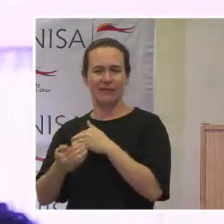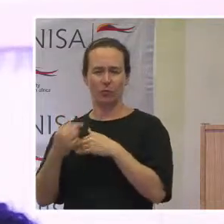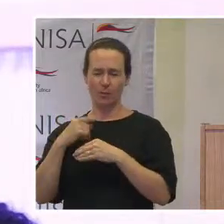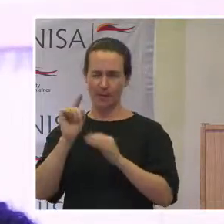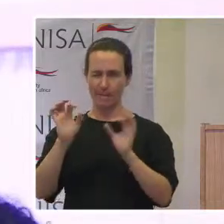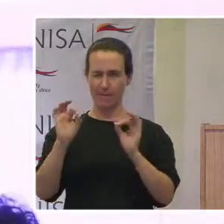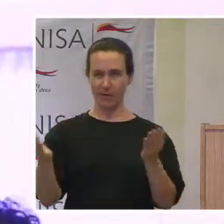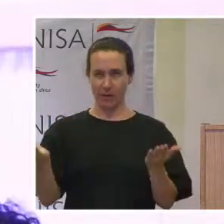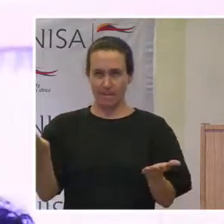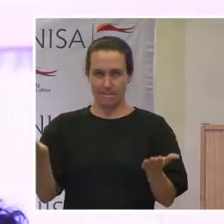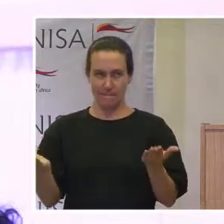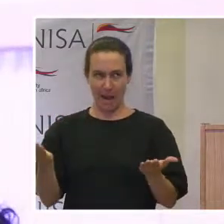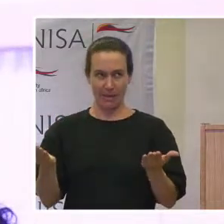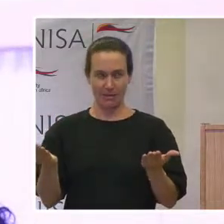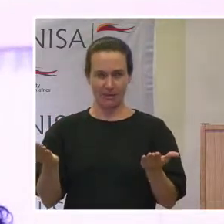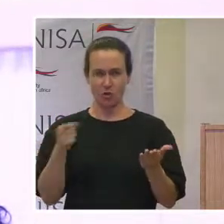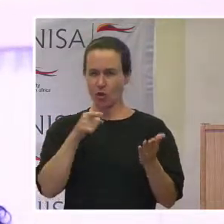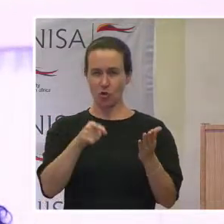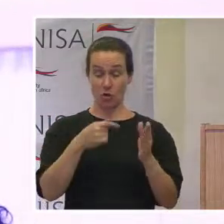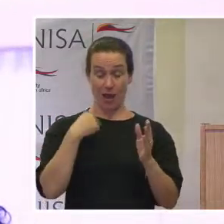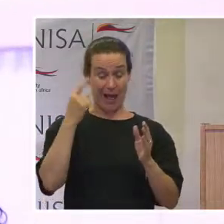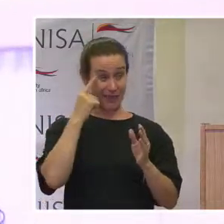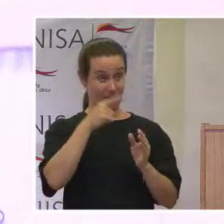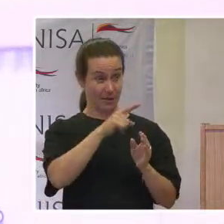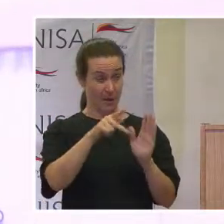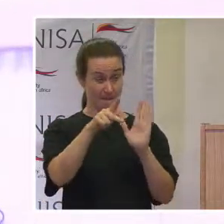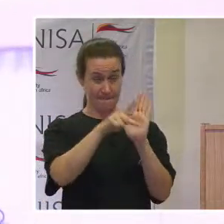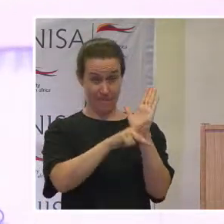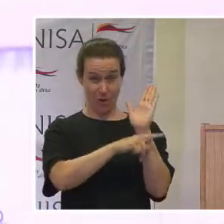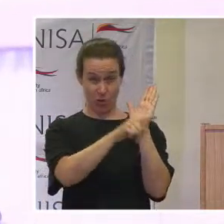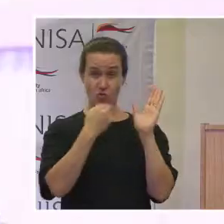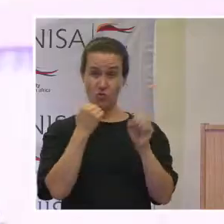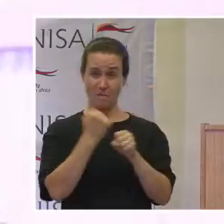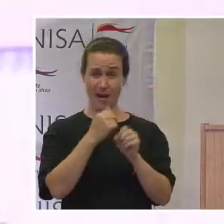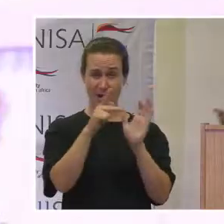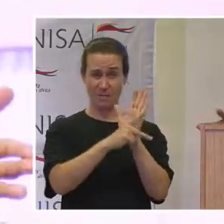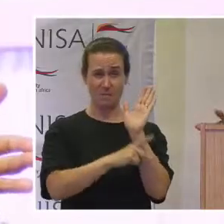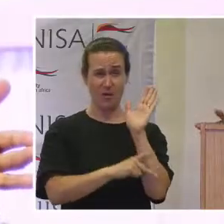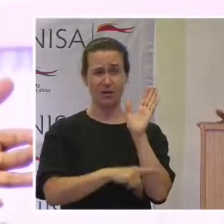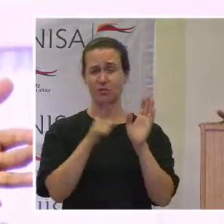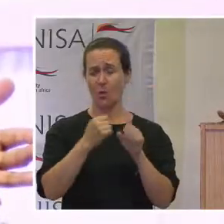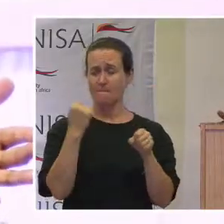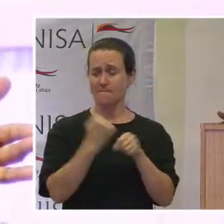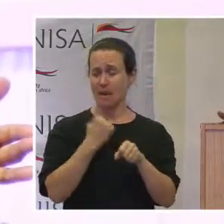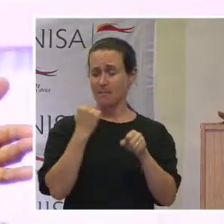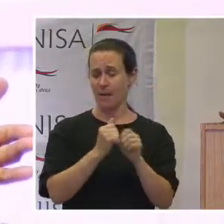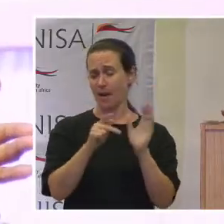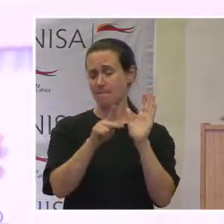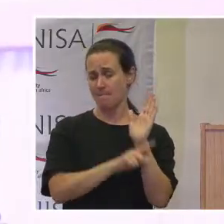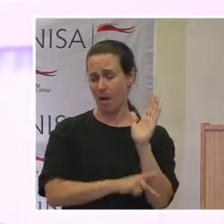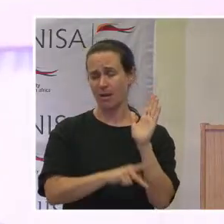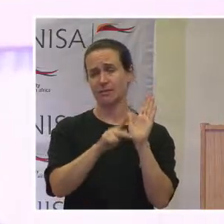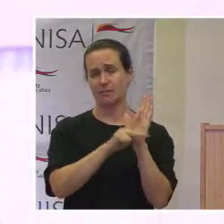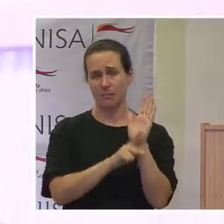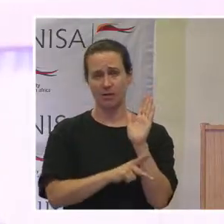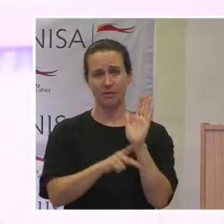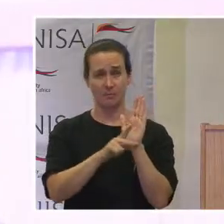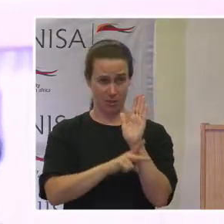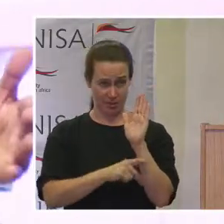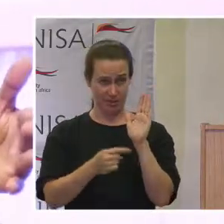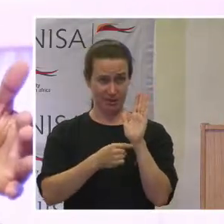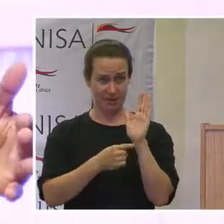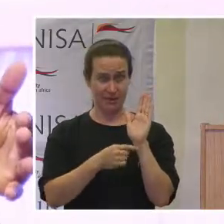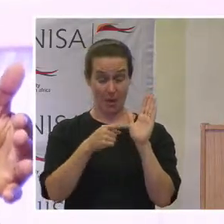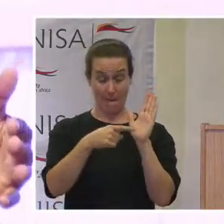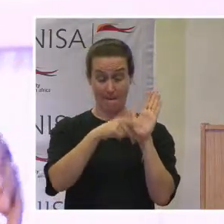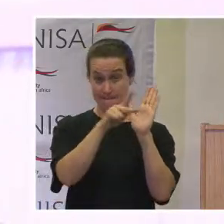Right now, I feel that the policy makers are making policies, and the policies are